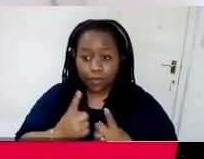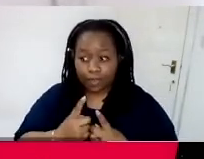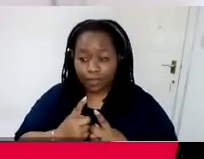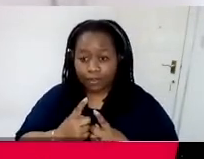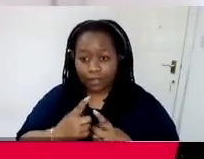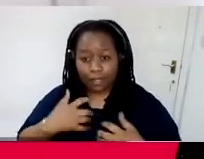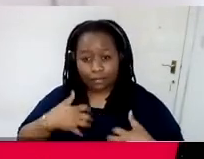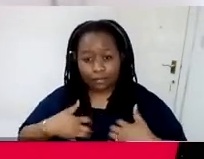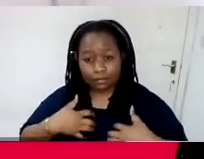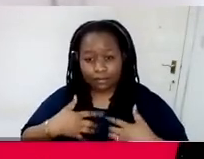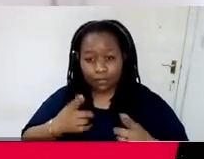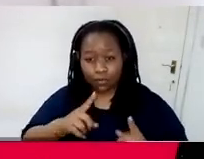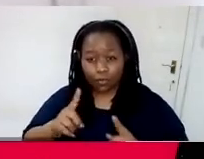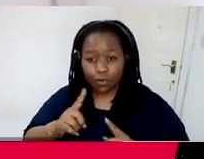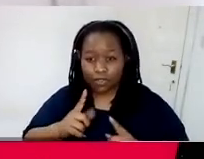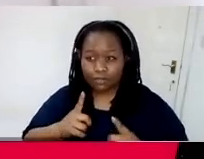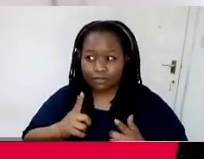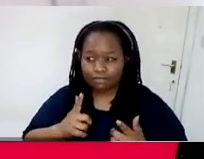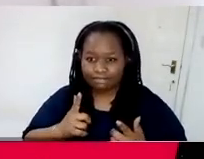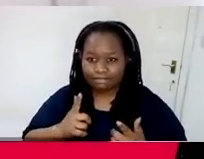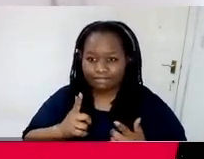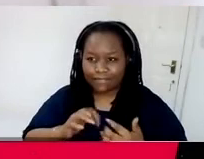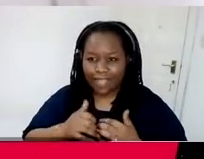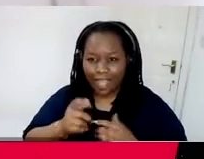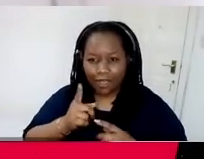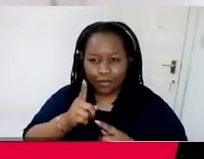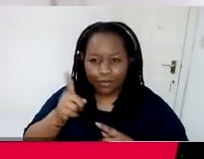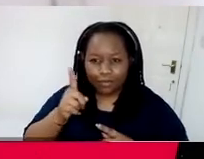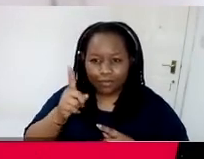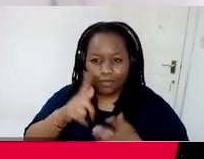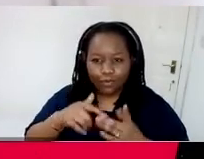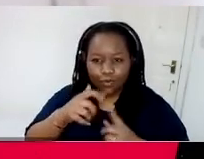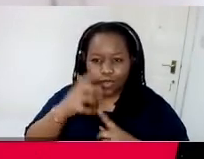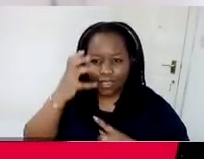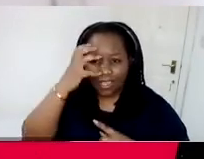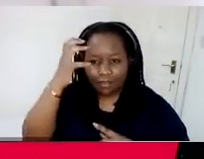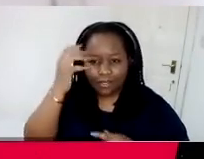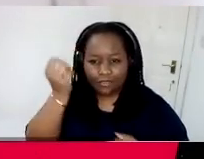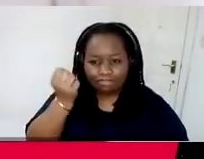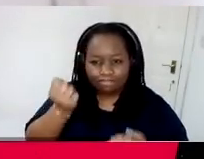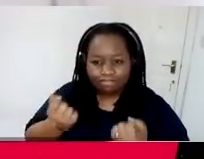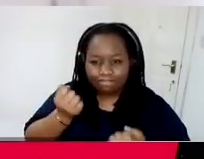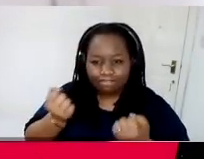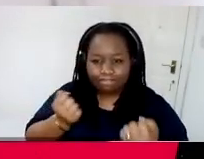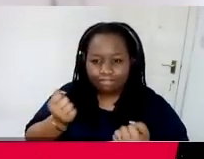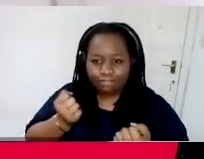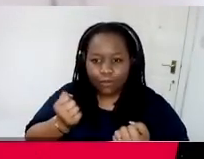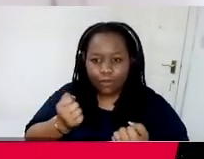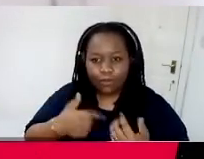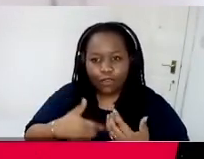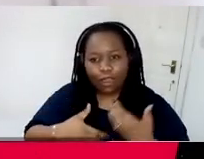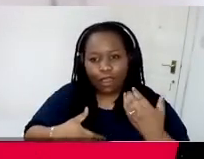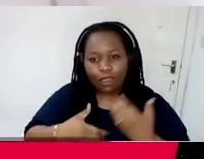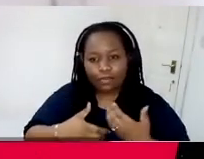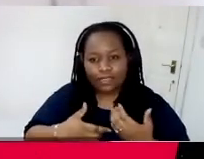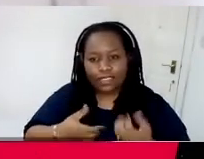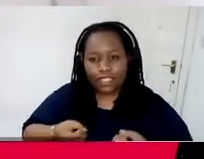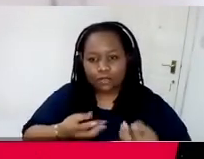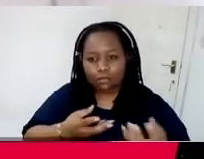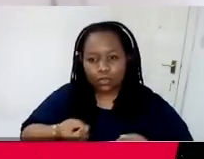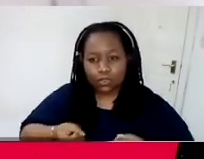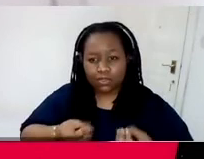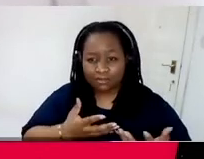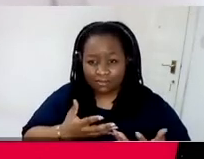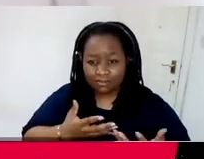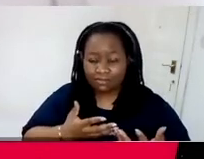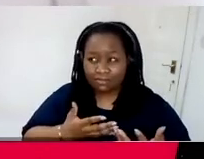the character of the justifications that the UK government offers for its arms exports. And it's always